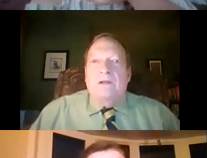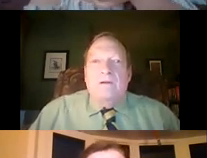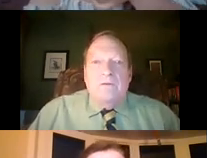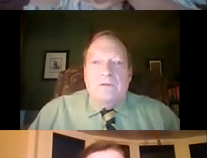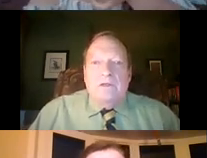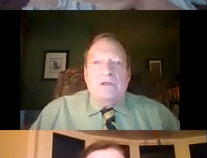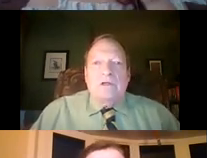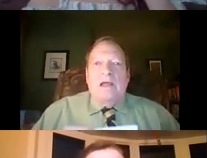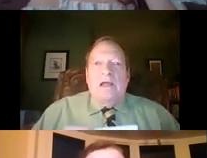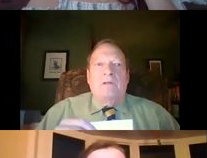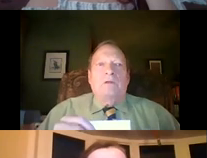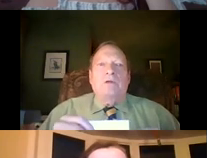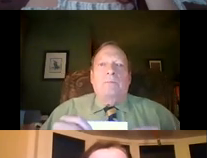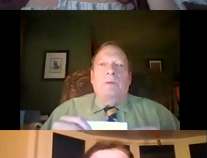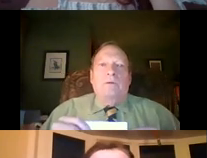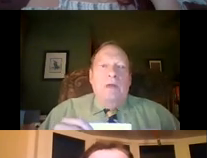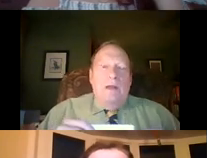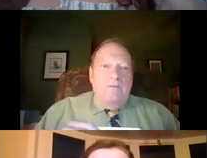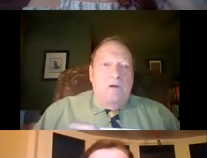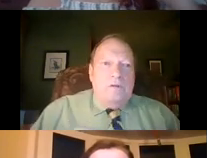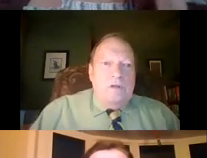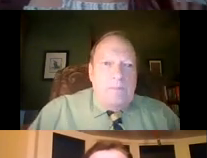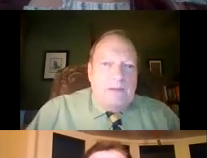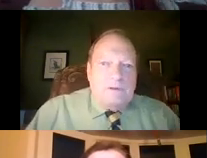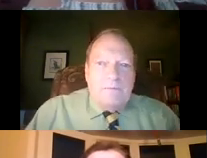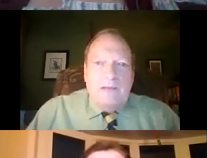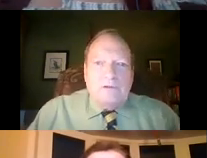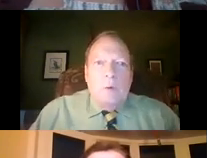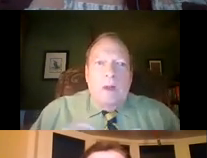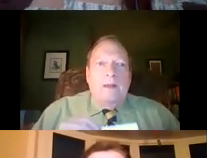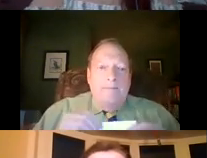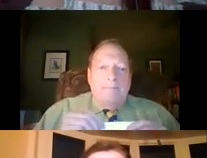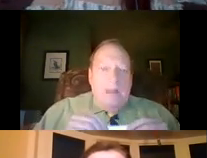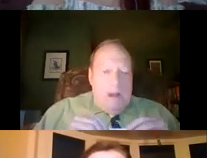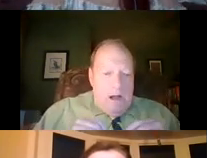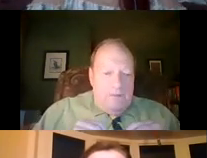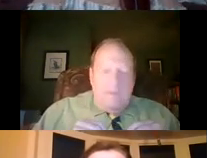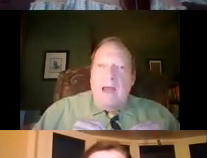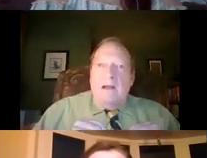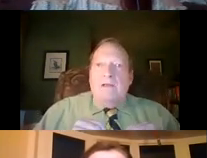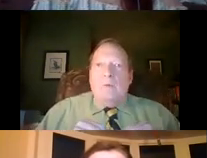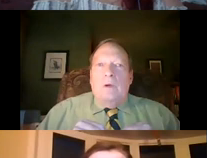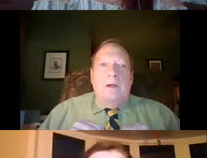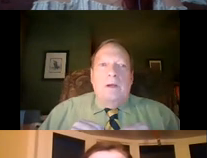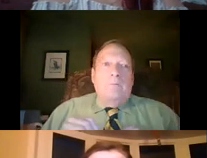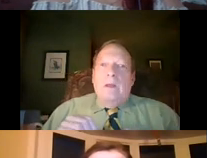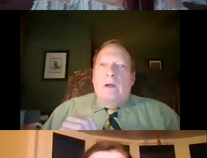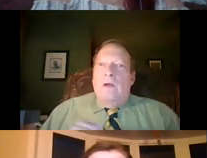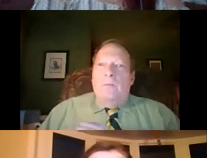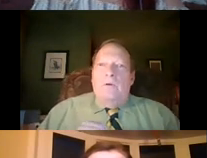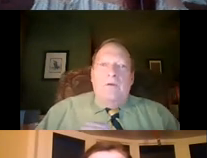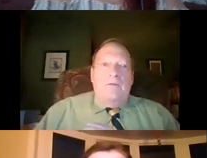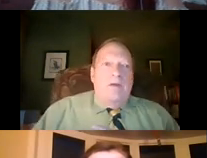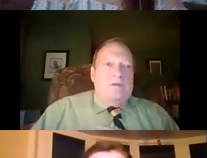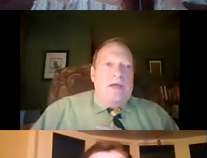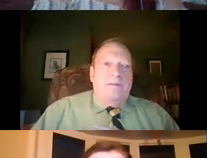the 1950s, a decathlon champion, and very recently passed away. The Kennedys were here, a